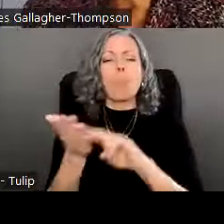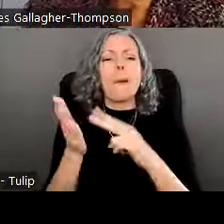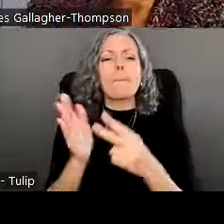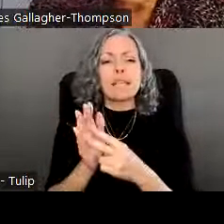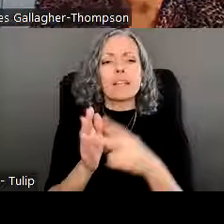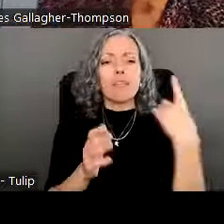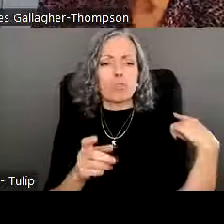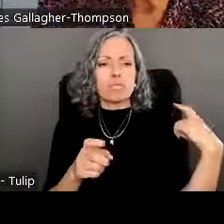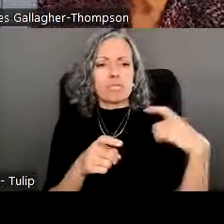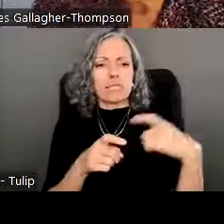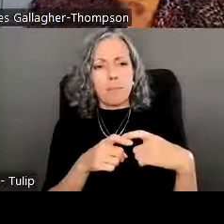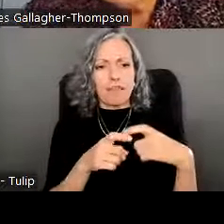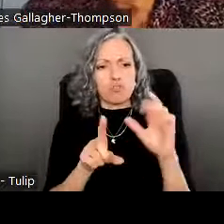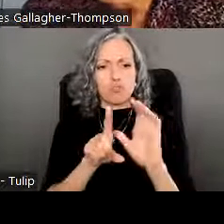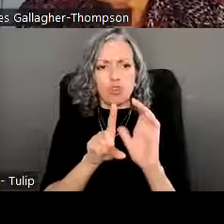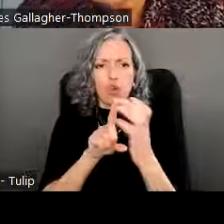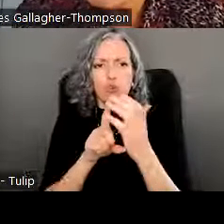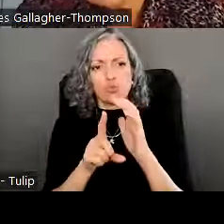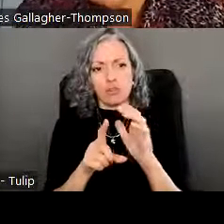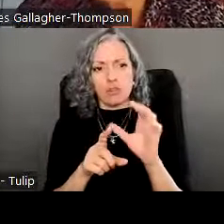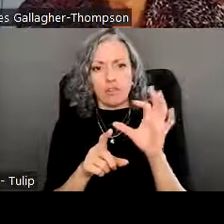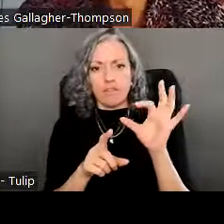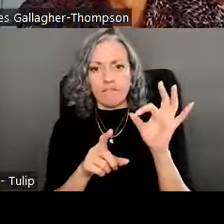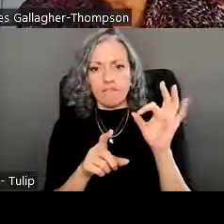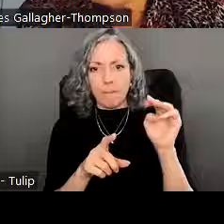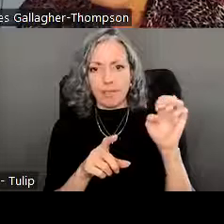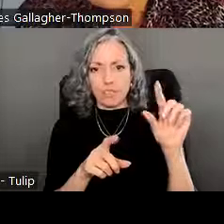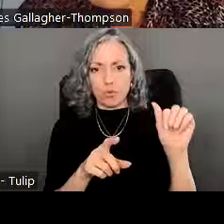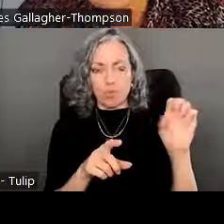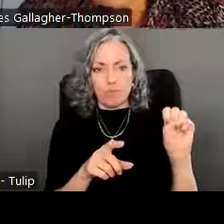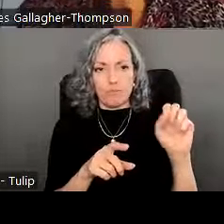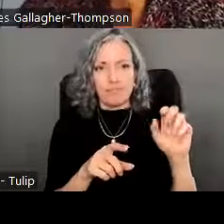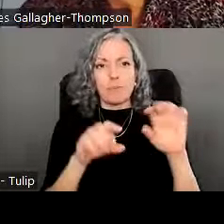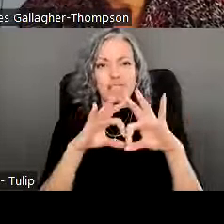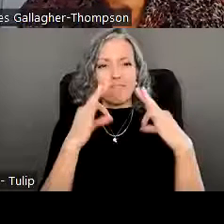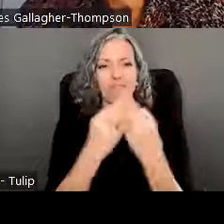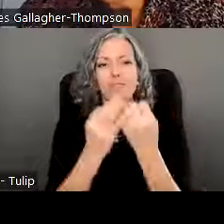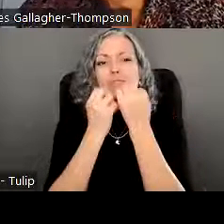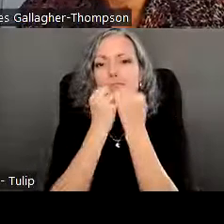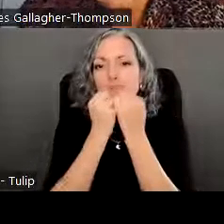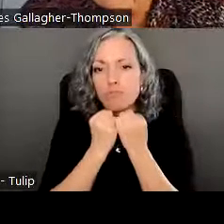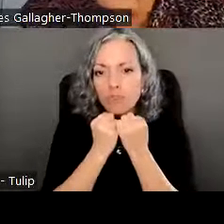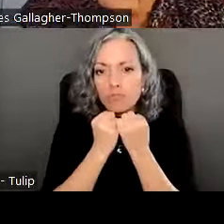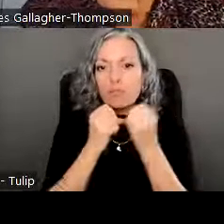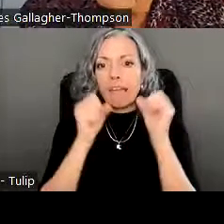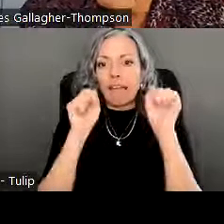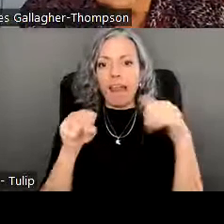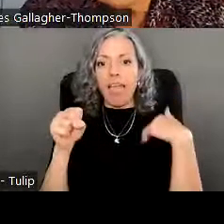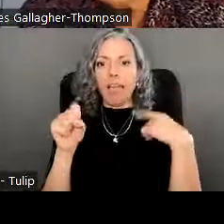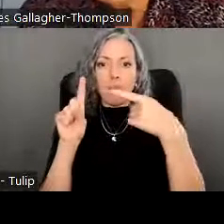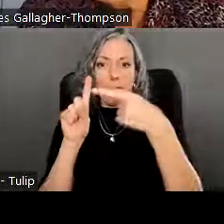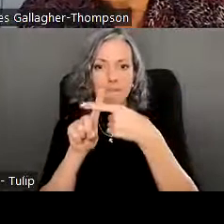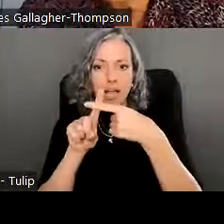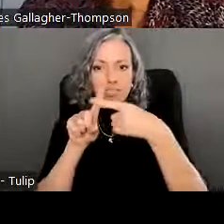culture, familismo is a cultural value that's cherished. And it can have a positive effect on